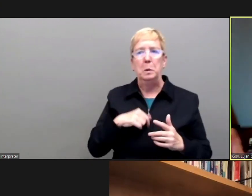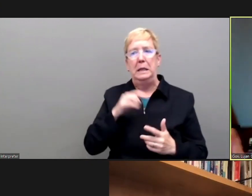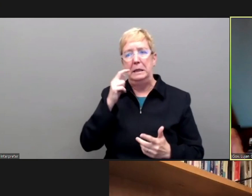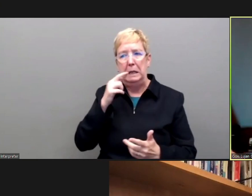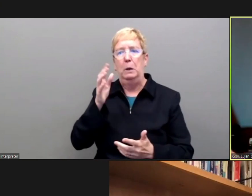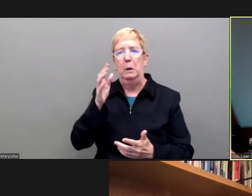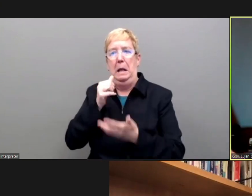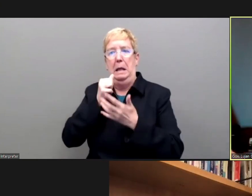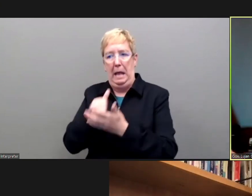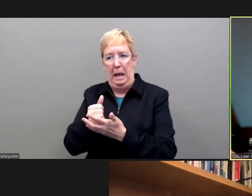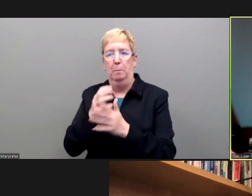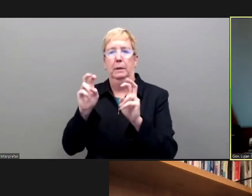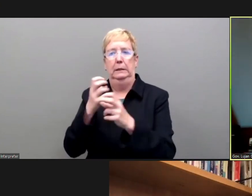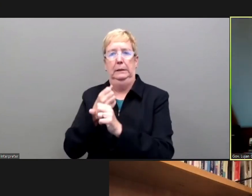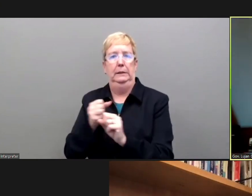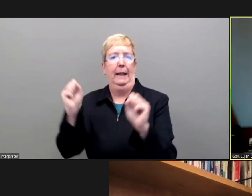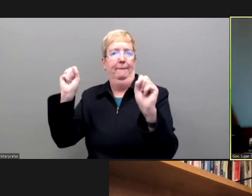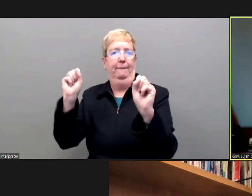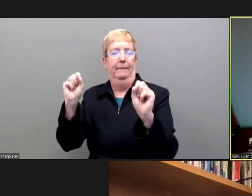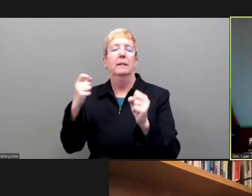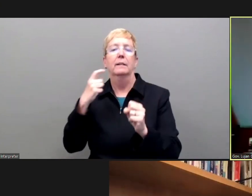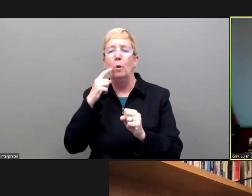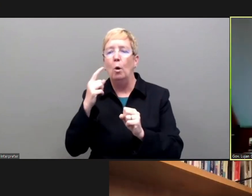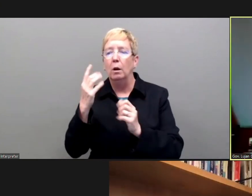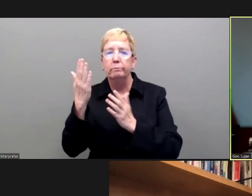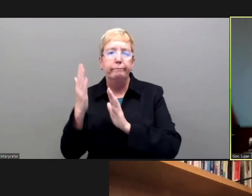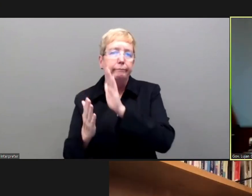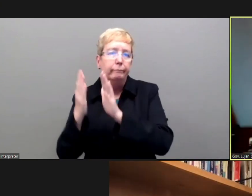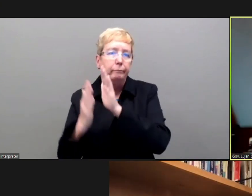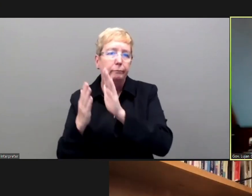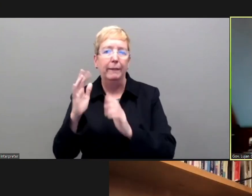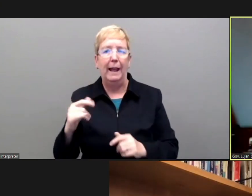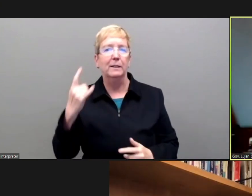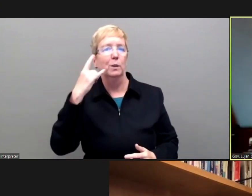we continue to call in-person learning, which is the gold standard.